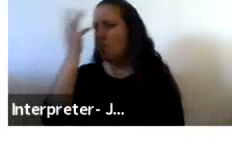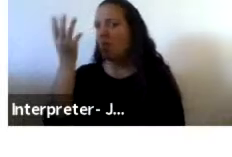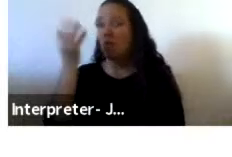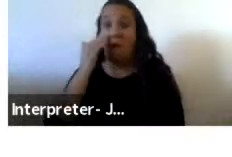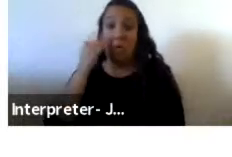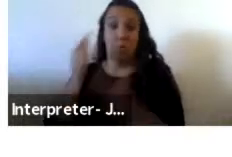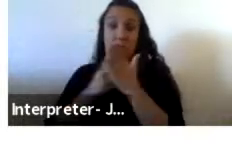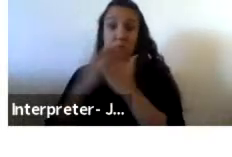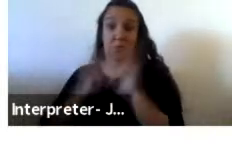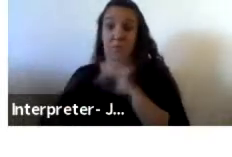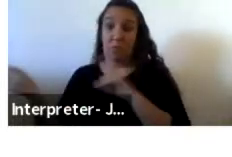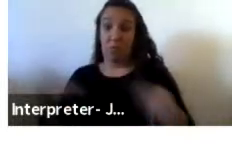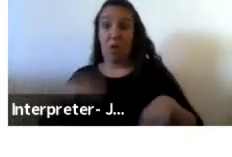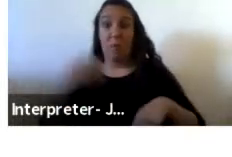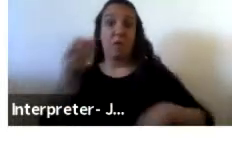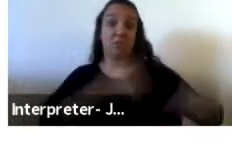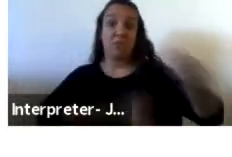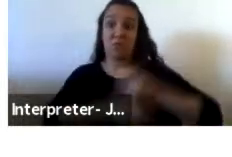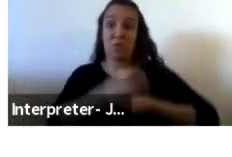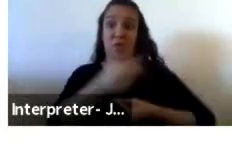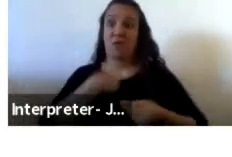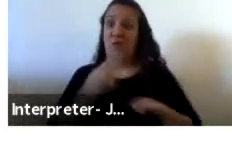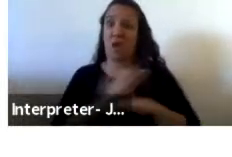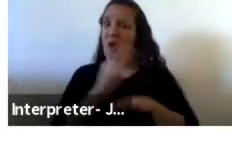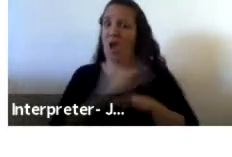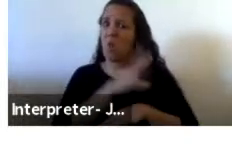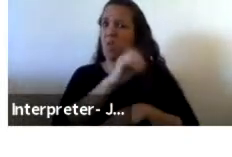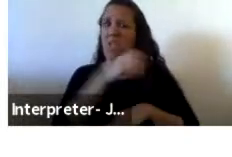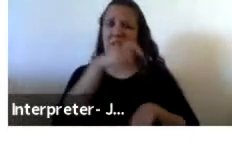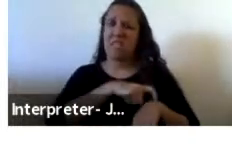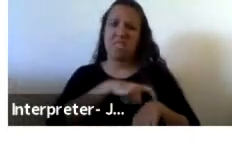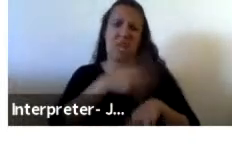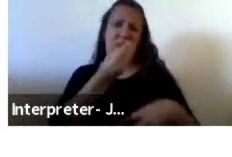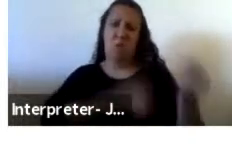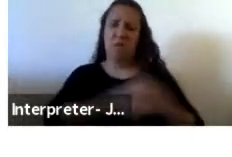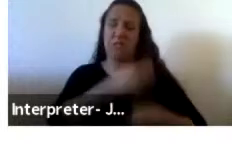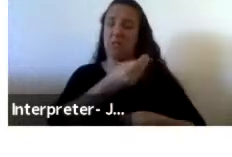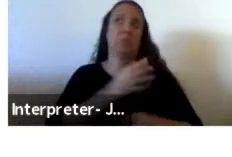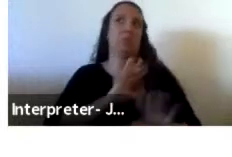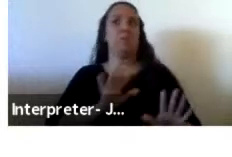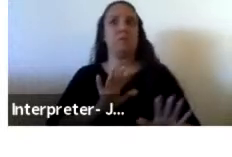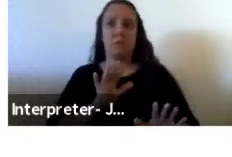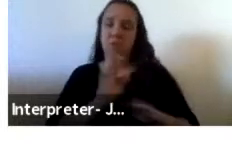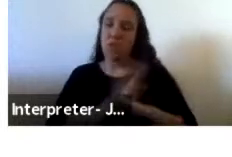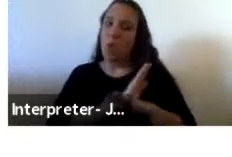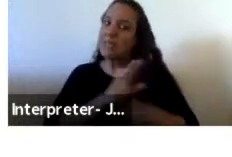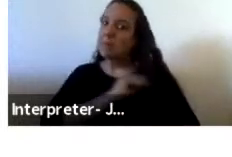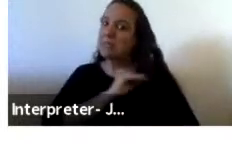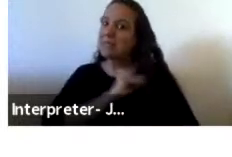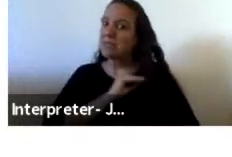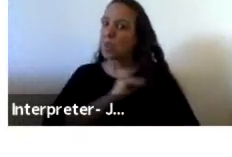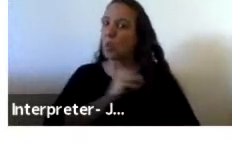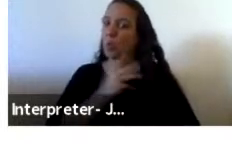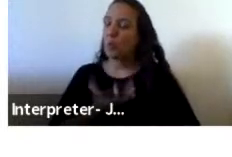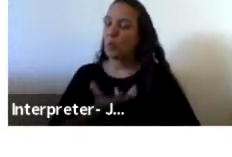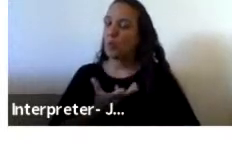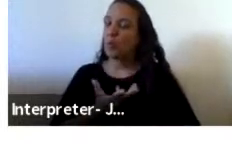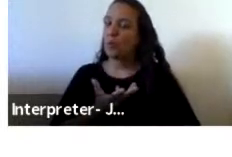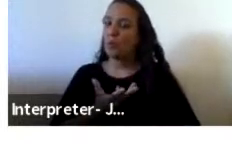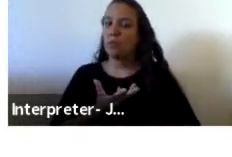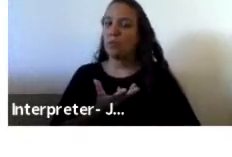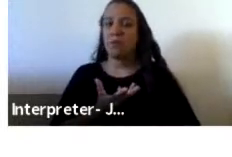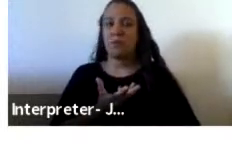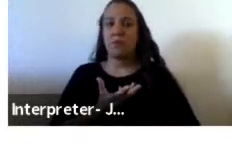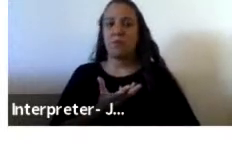tried to exchange things that they probably wore 50 times. But as a business owner, what is it that you're doing and can you